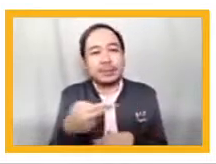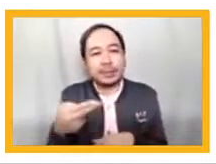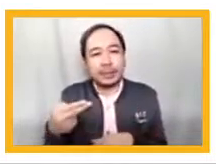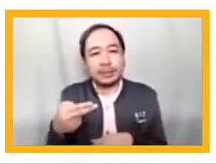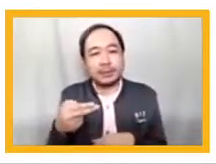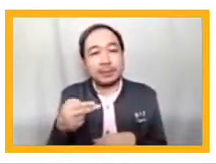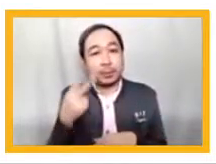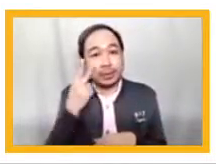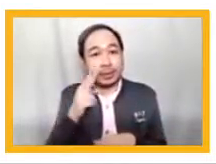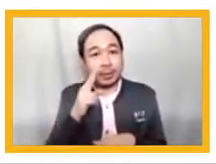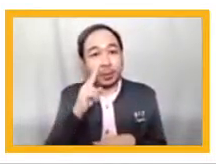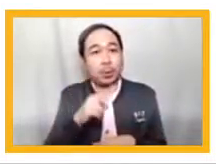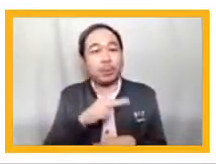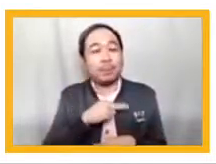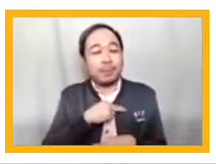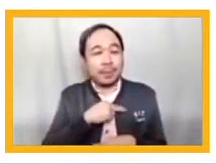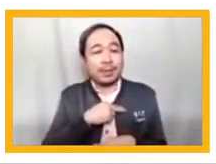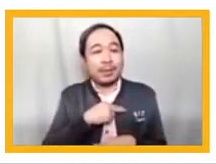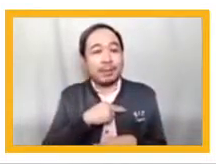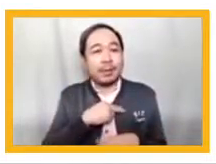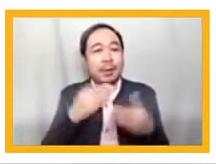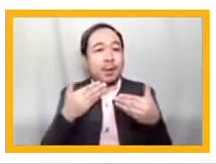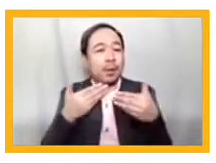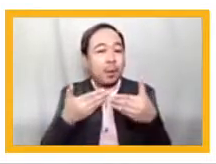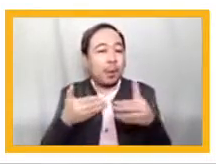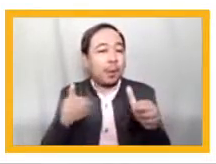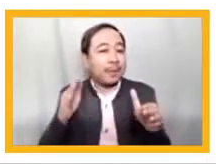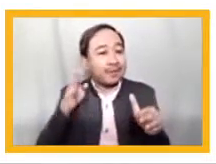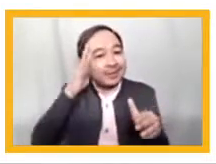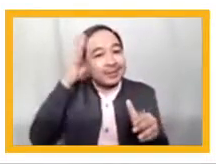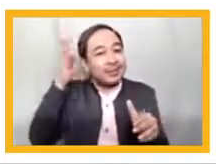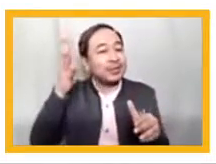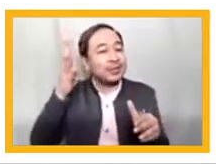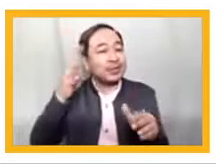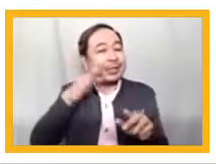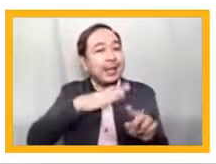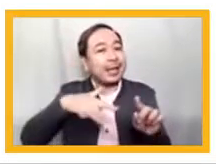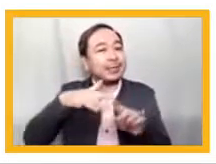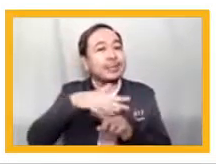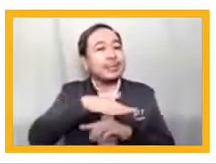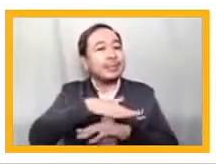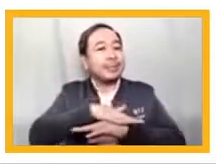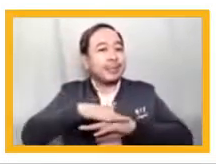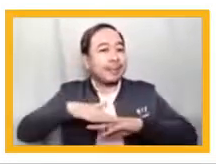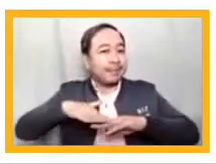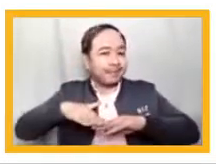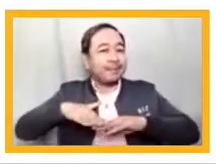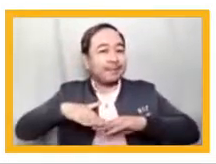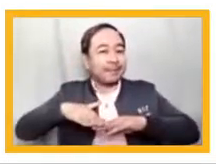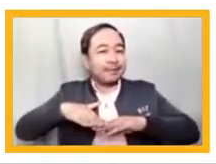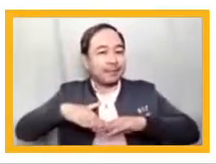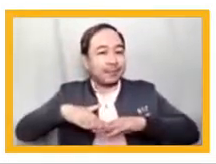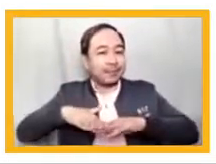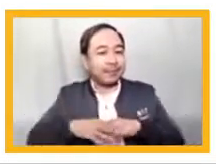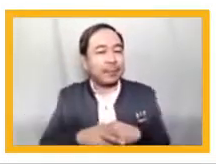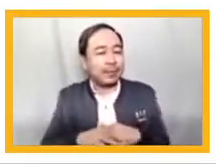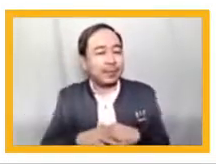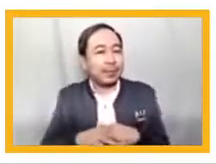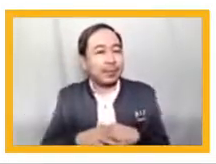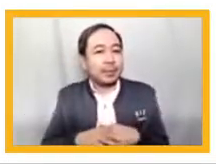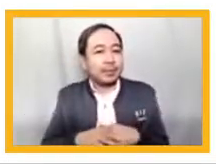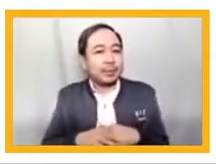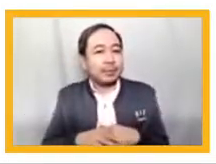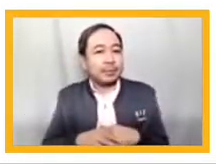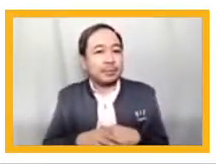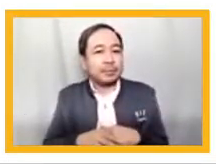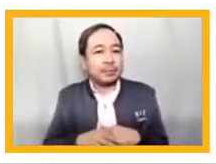Vietnam Open Innovation Platform to support for the open innovation ecosystem. Both internal and